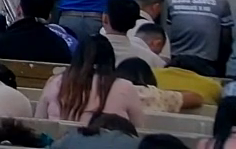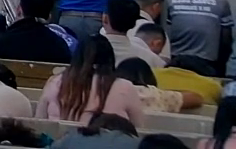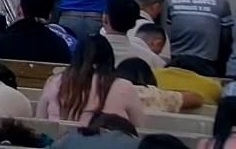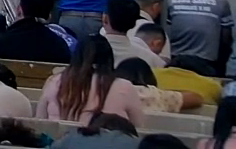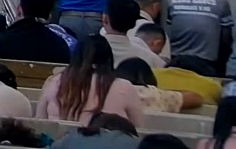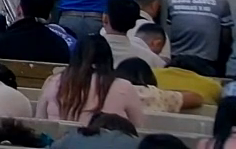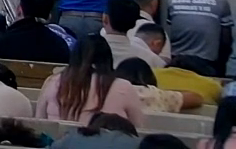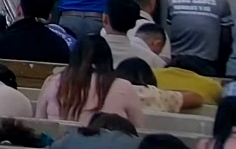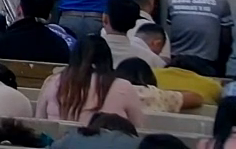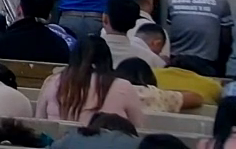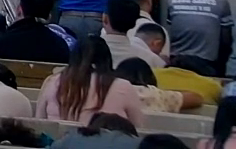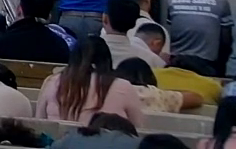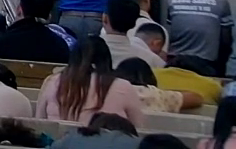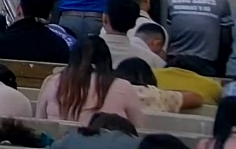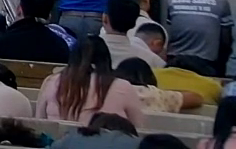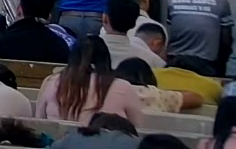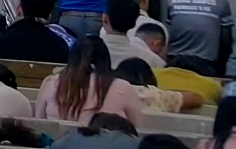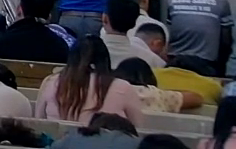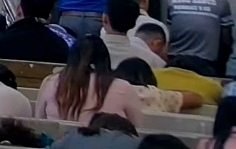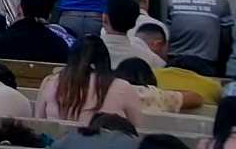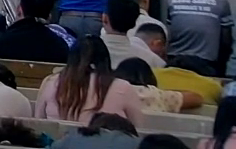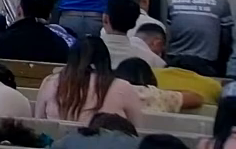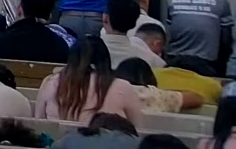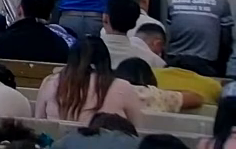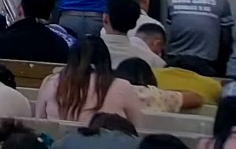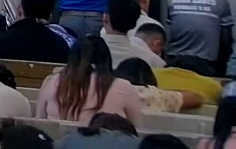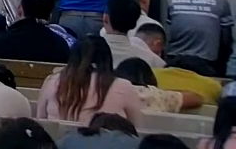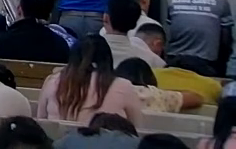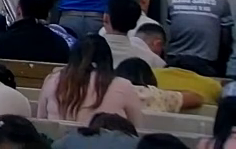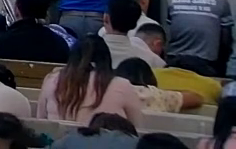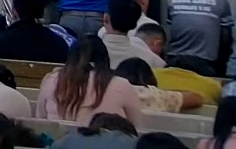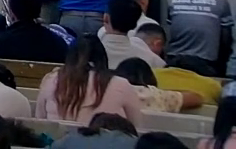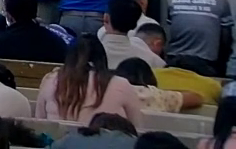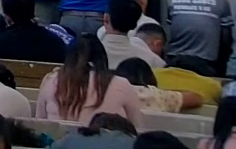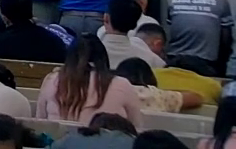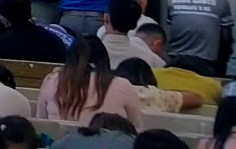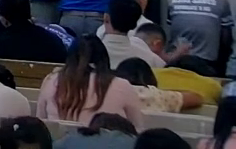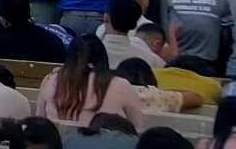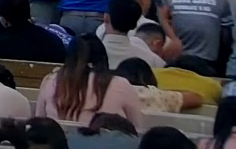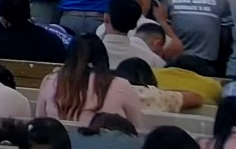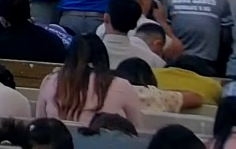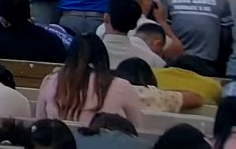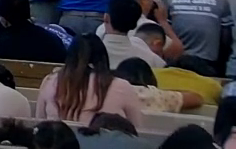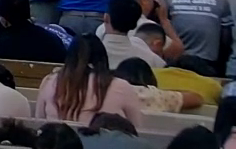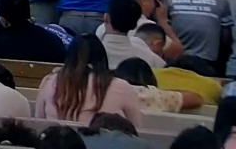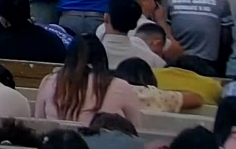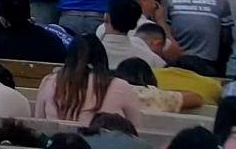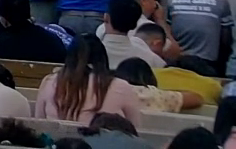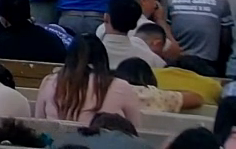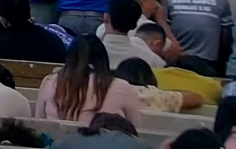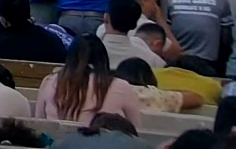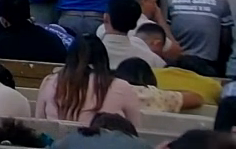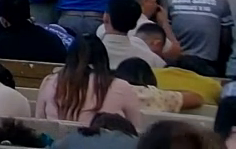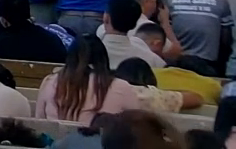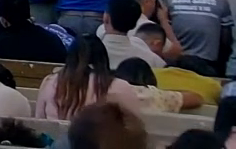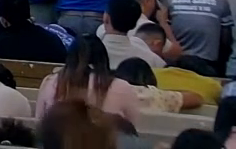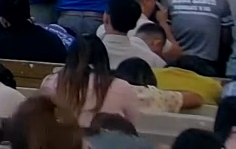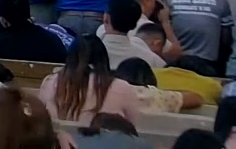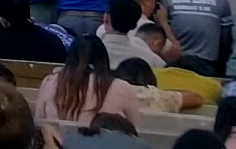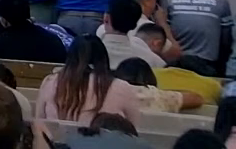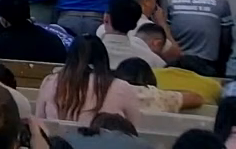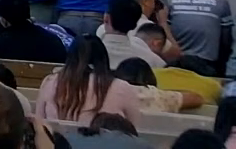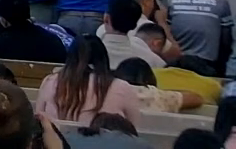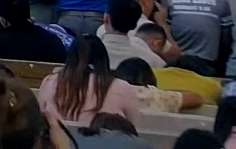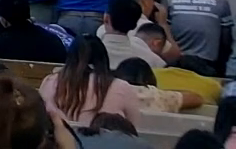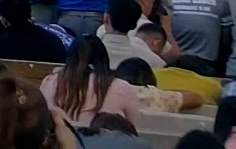Heavenly Father, in the name of Jesus Christ, I want to thank you for the message that we have heard. We thank you for the